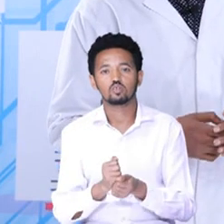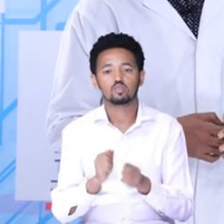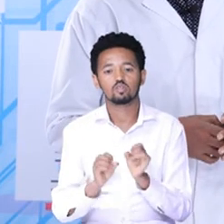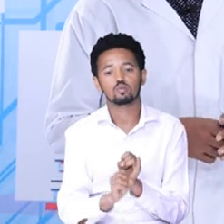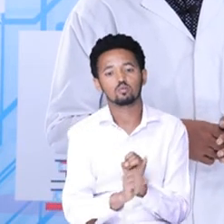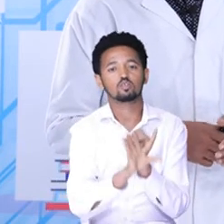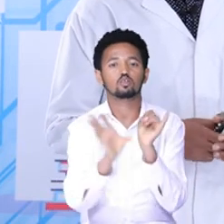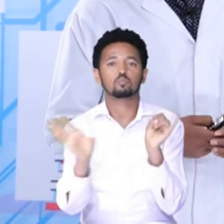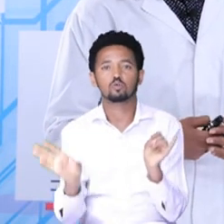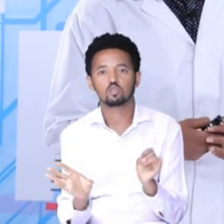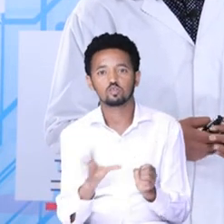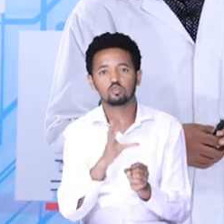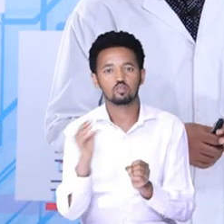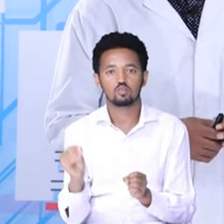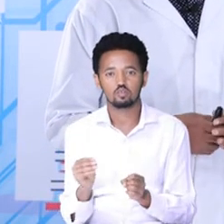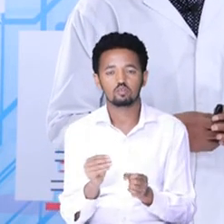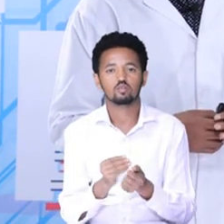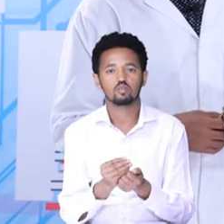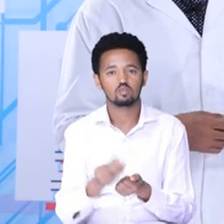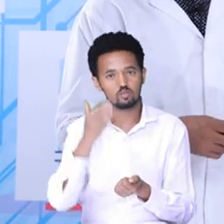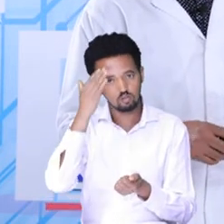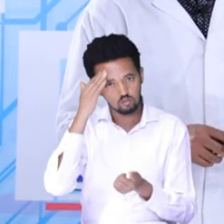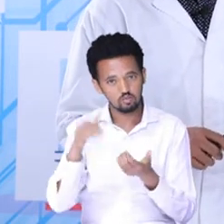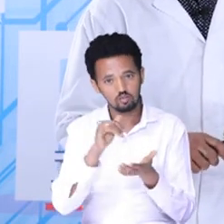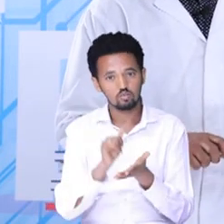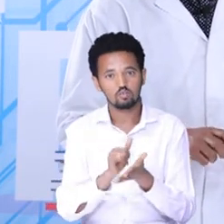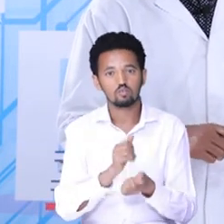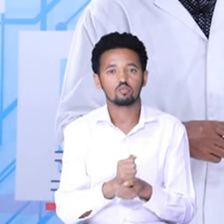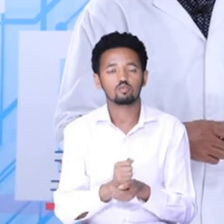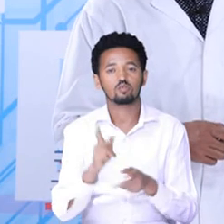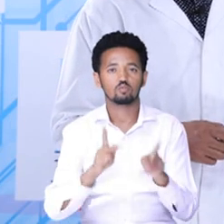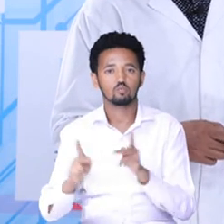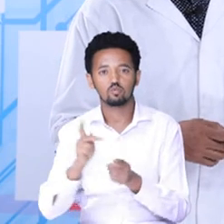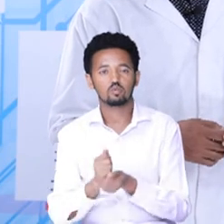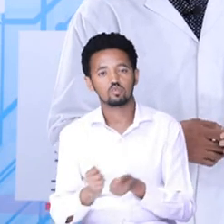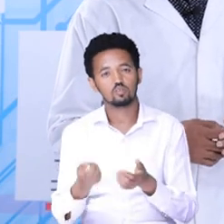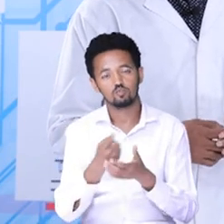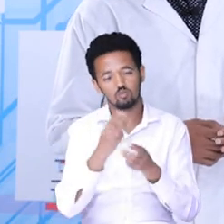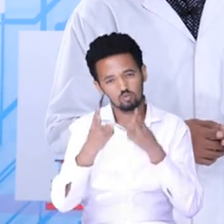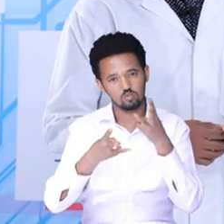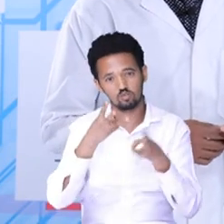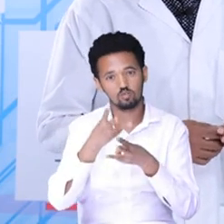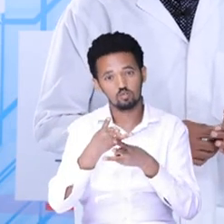distribution, and as we know that the population distribution is uneven throughout the world.